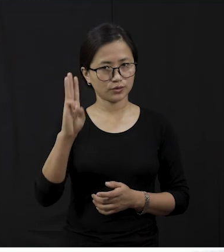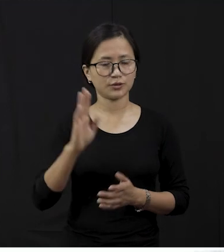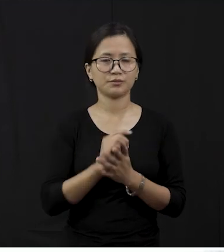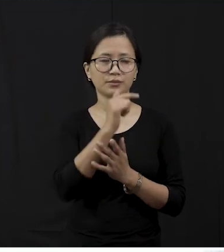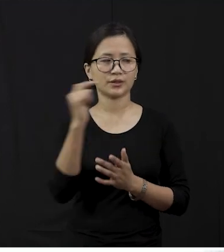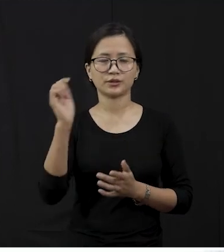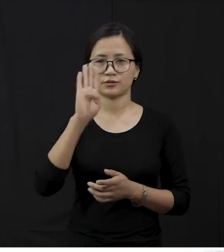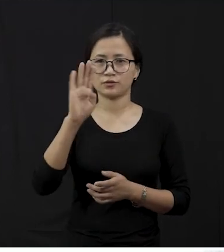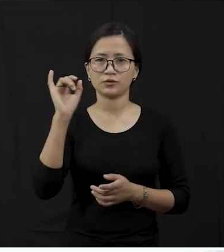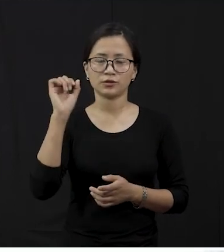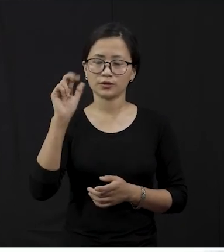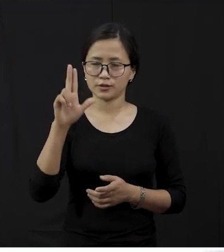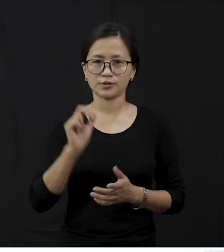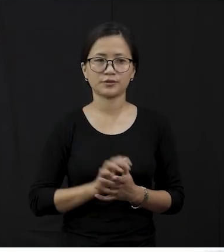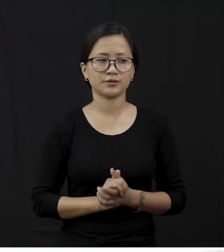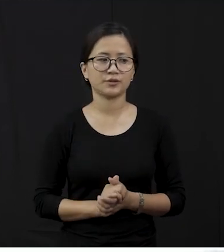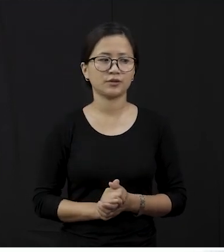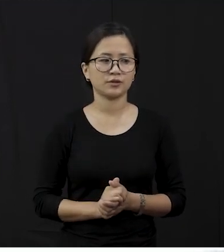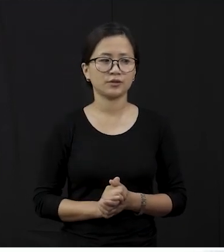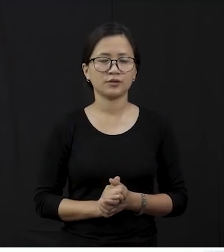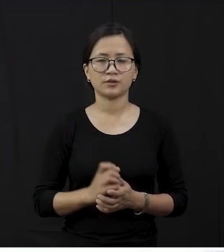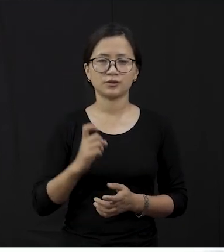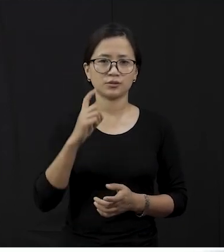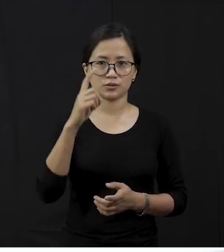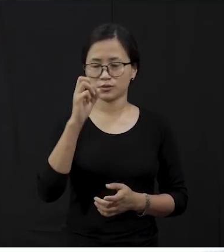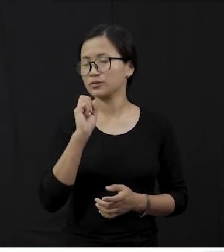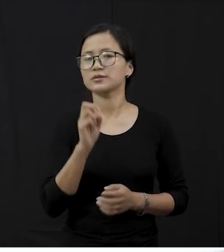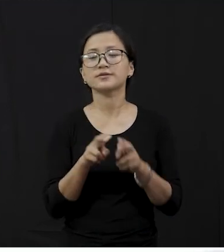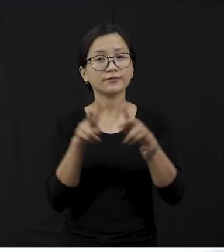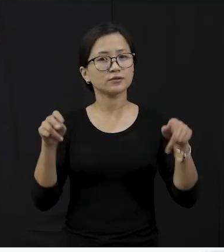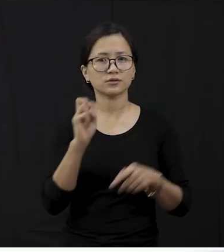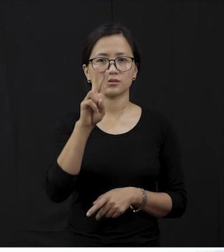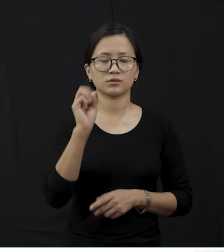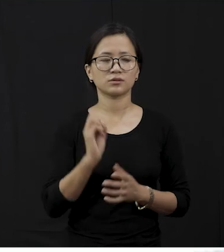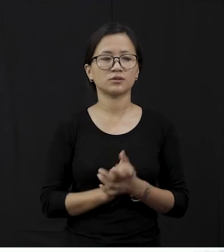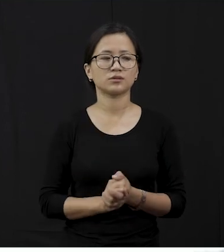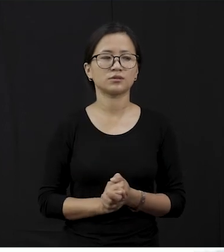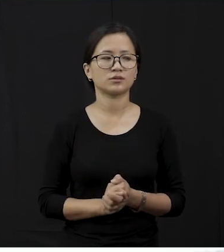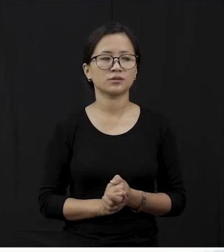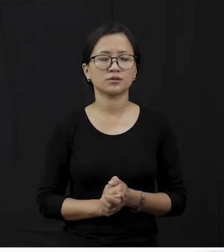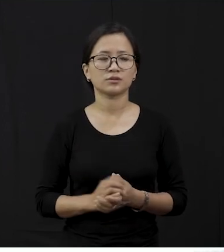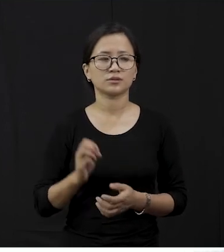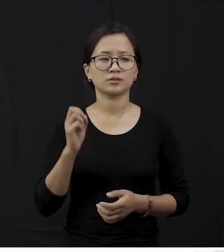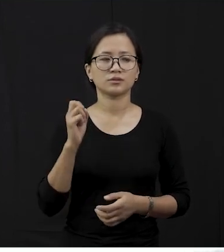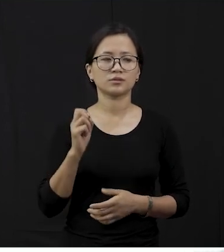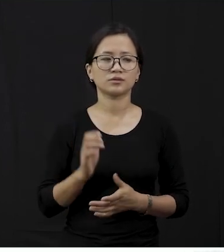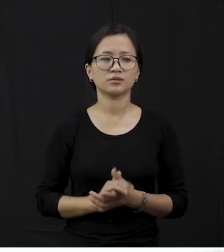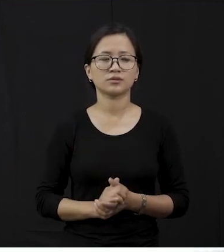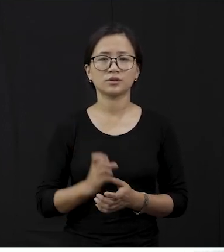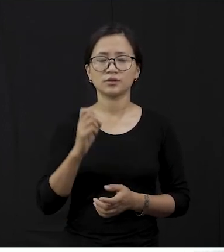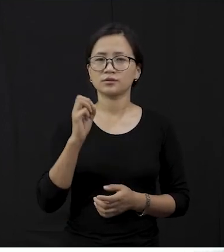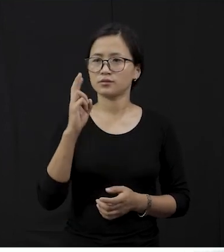Here we can see the estimated difference is 20. That is 37 we can estimate it